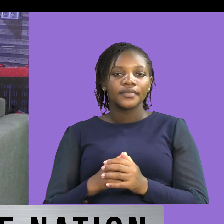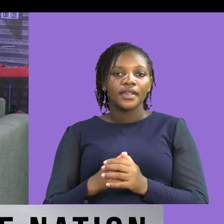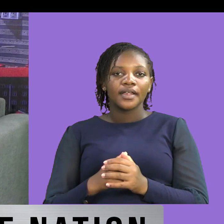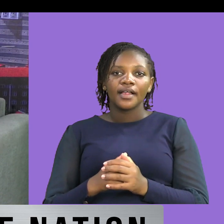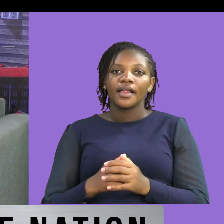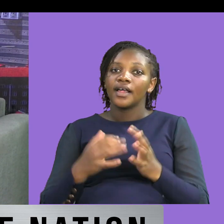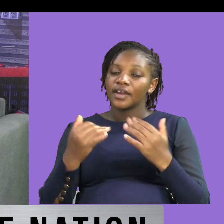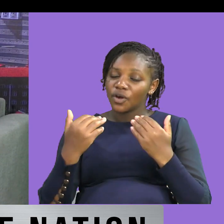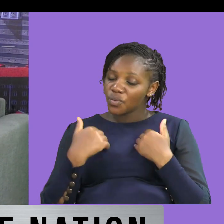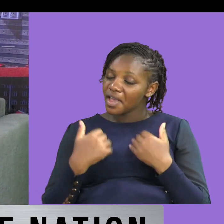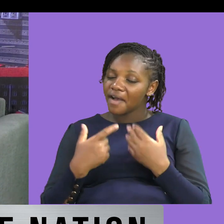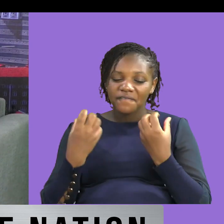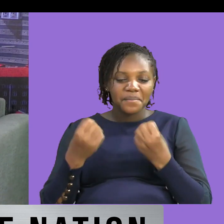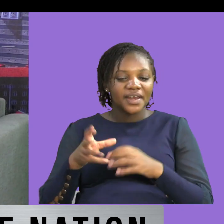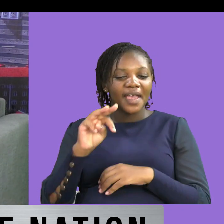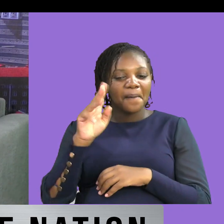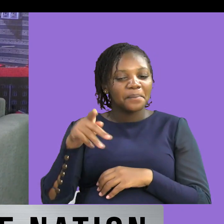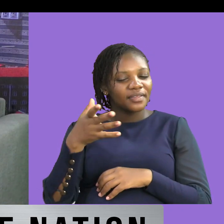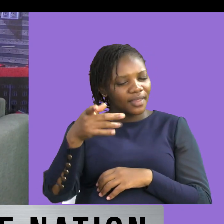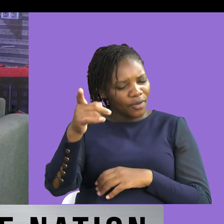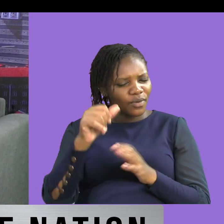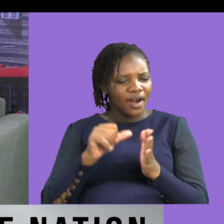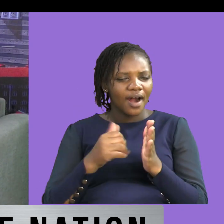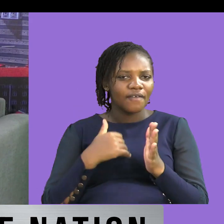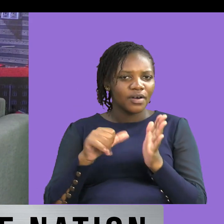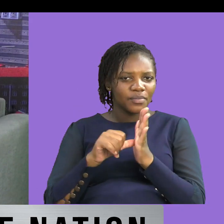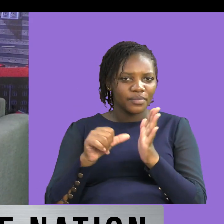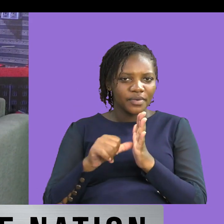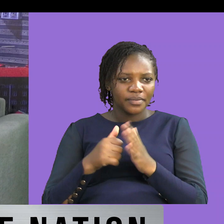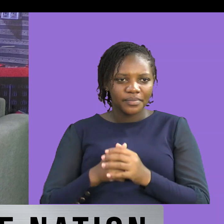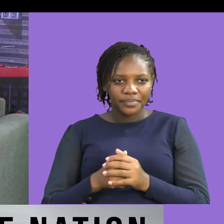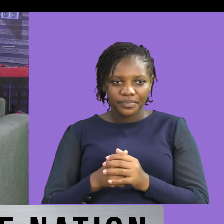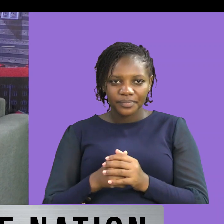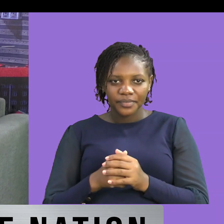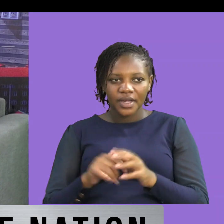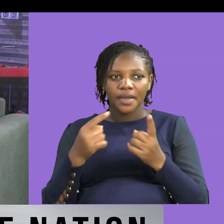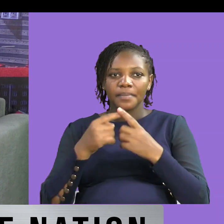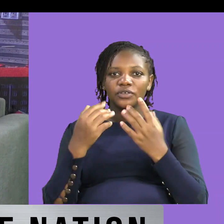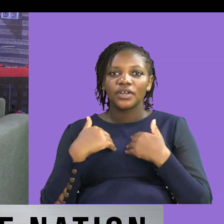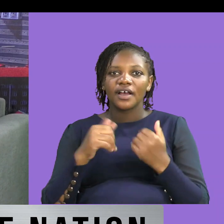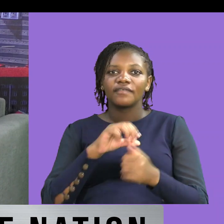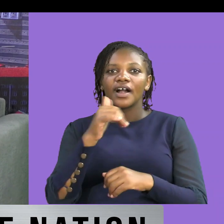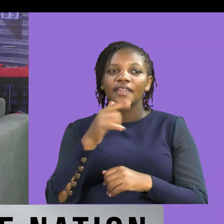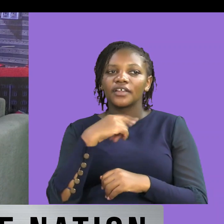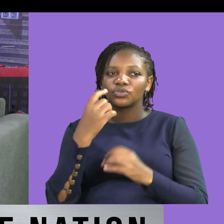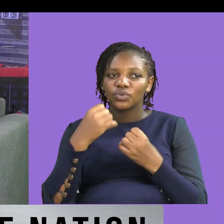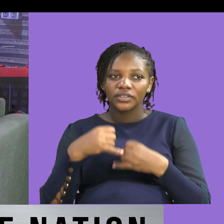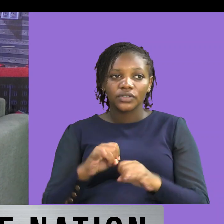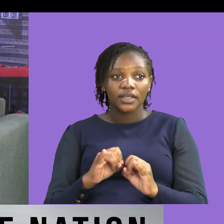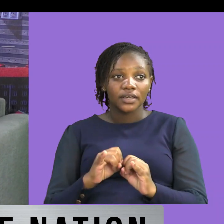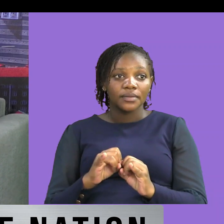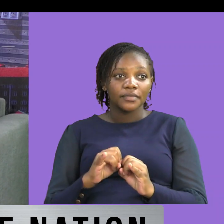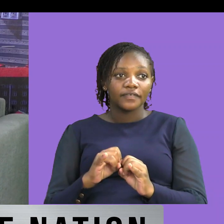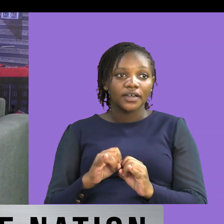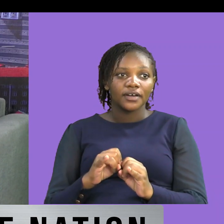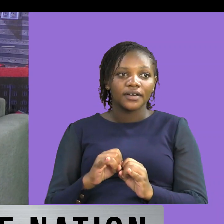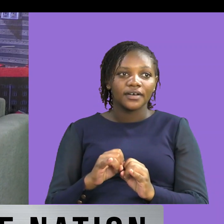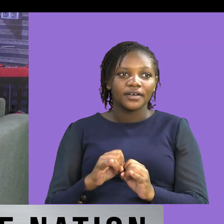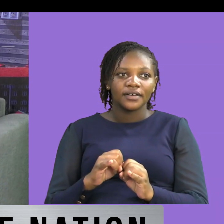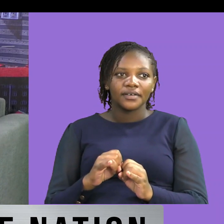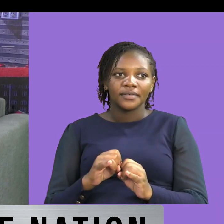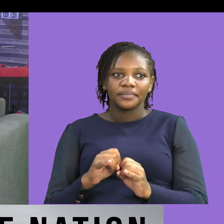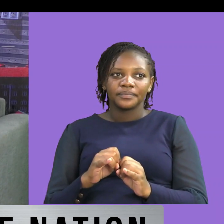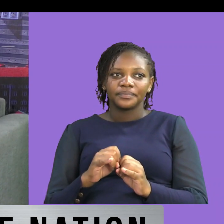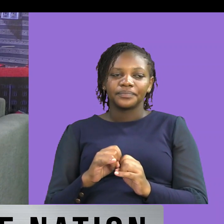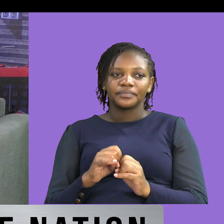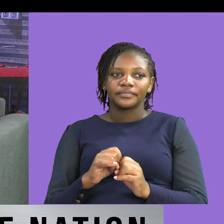the legislatures. There could be others. There could be others trying to get there, but they've not gotten there. The only person who acts